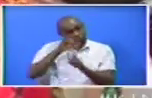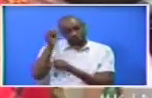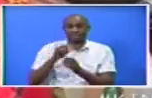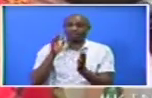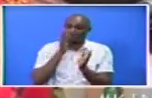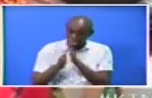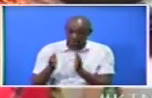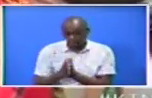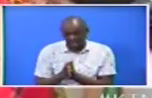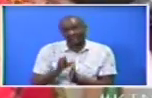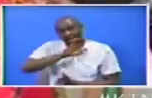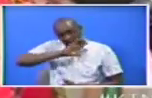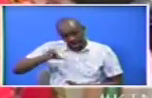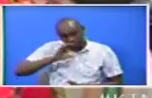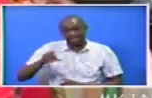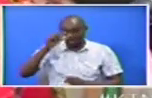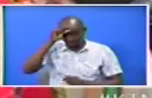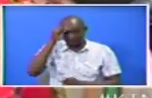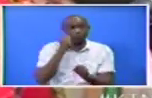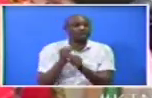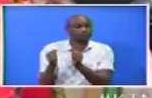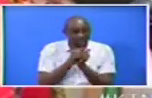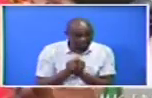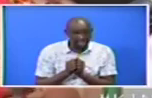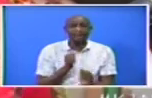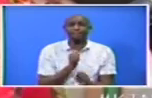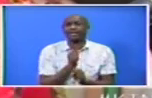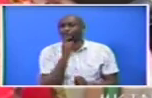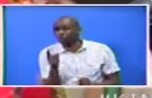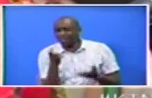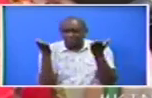the county governments, by working together to ensure that there's a seamless